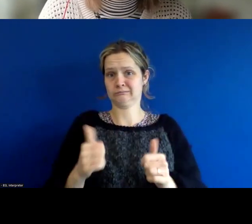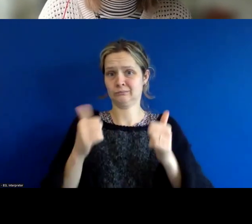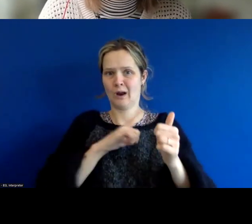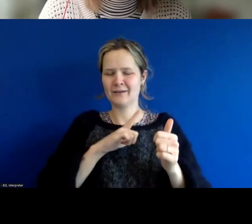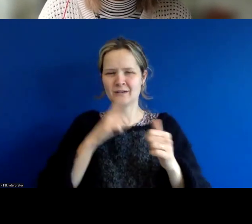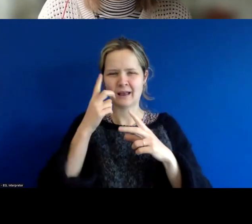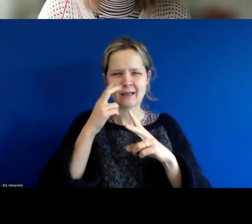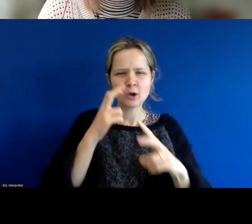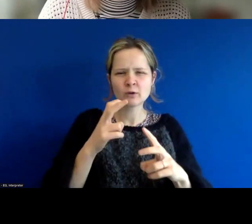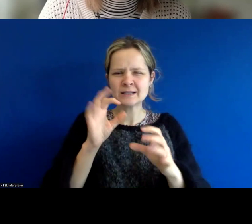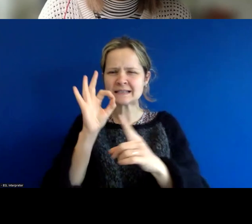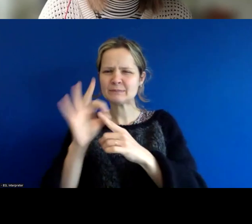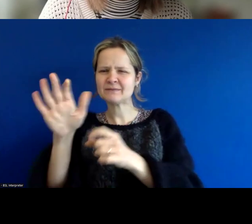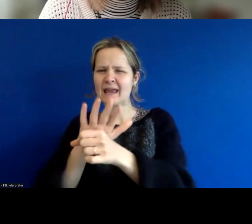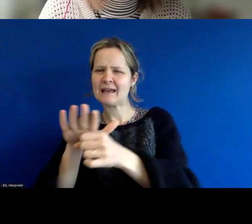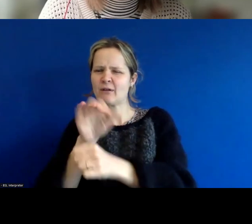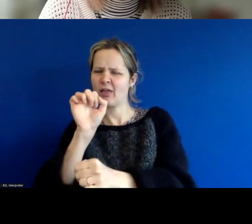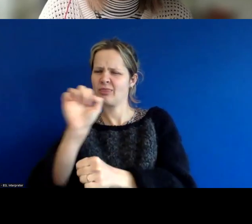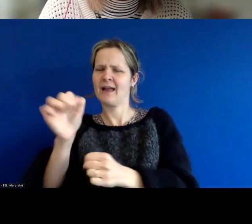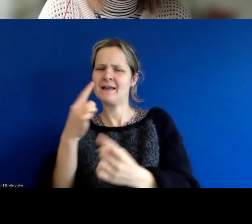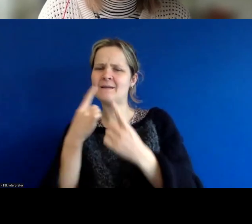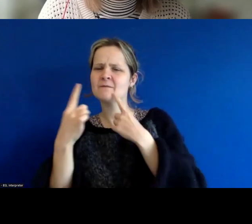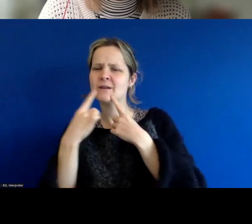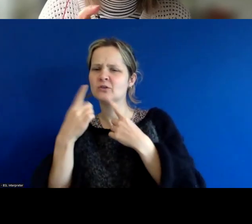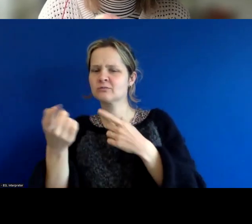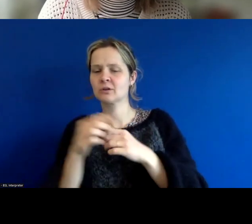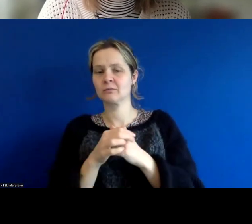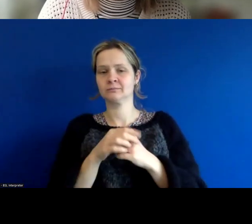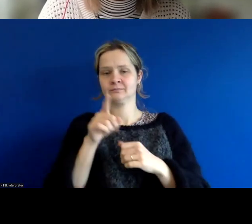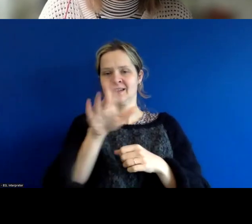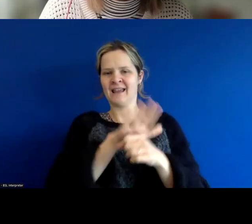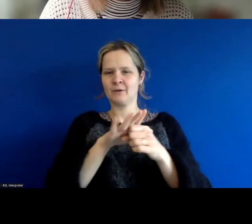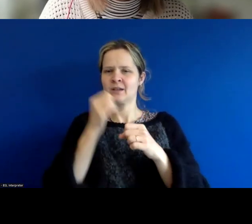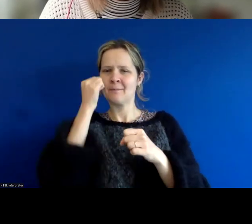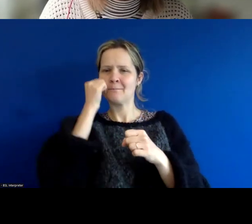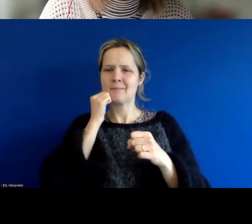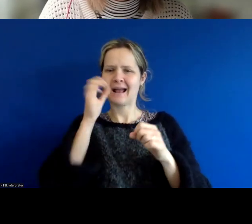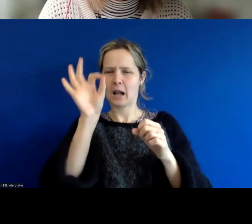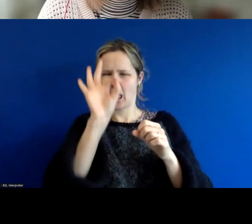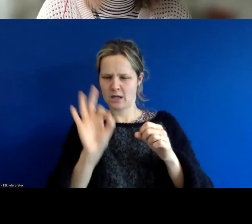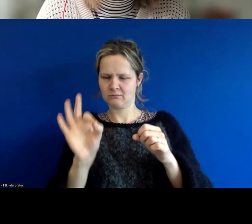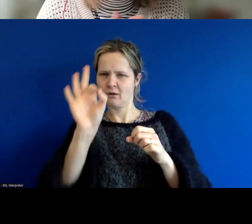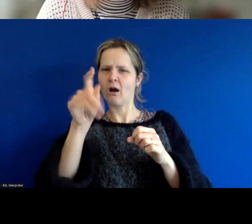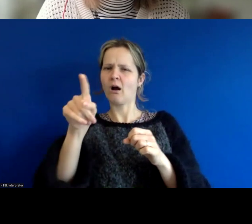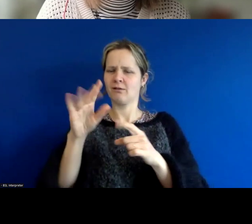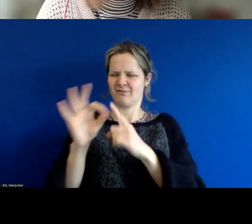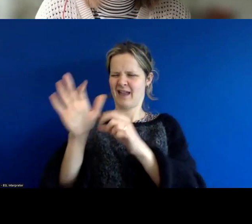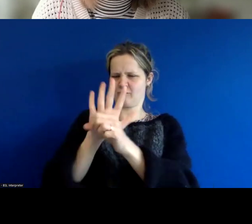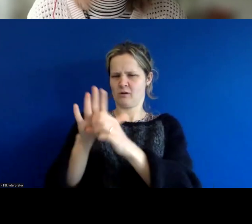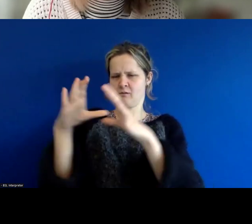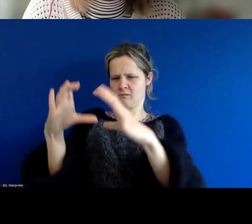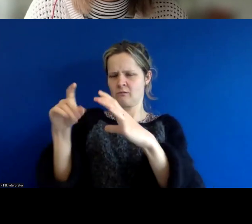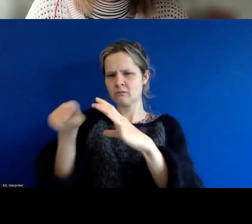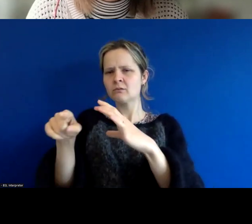and segment information. So we've added some custom areas here, which are those black lines you can see on the image. We've added a